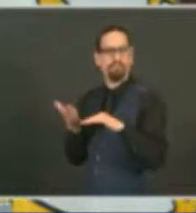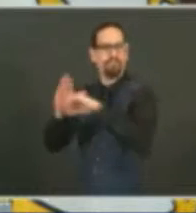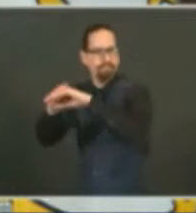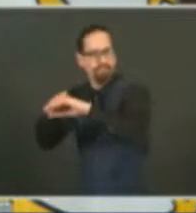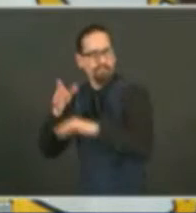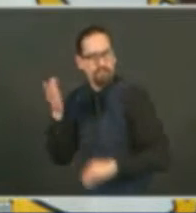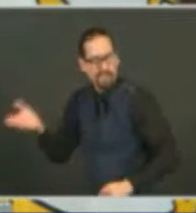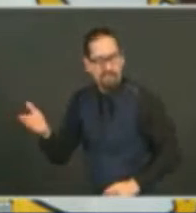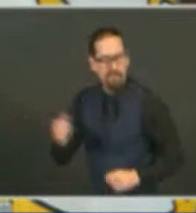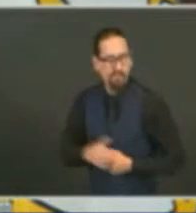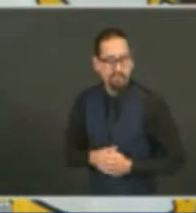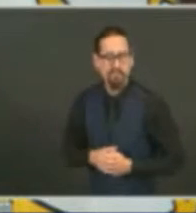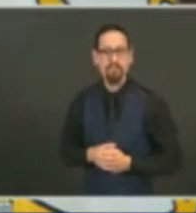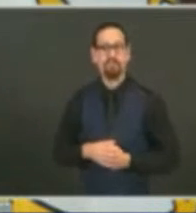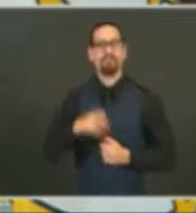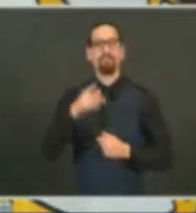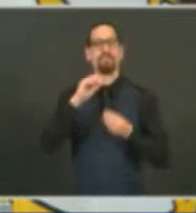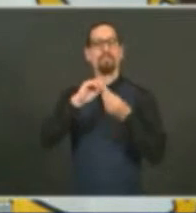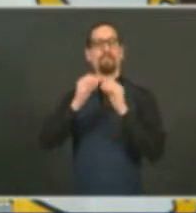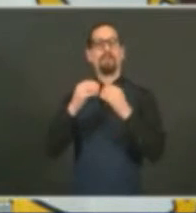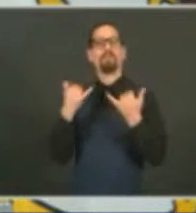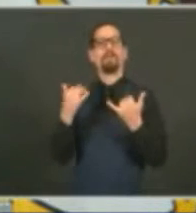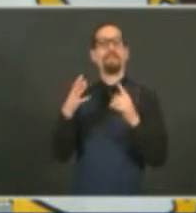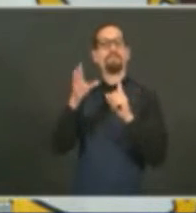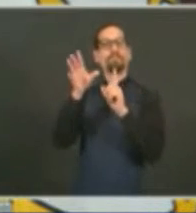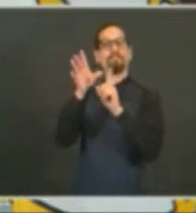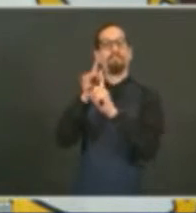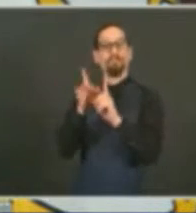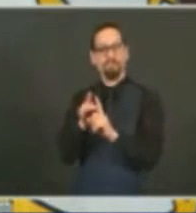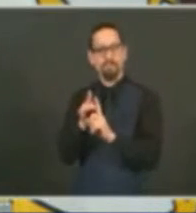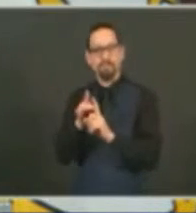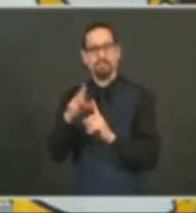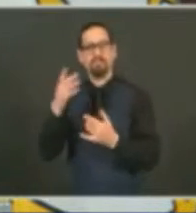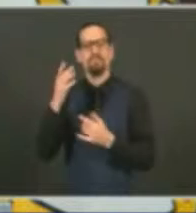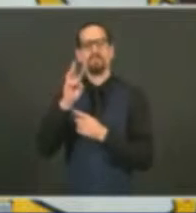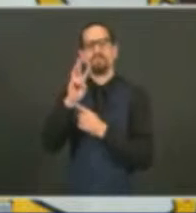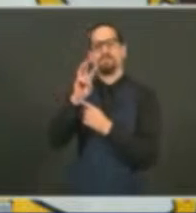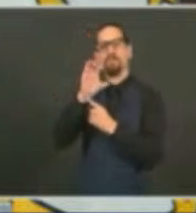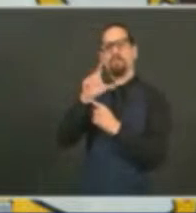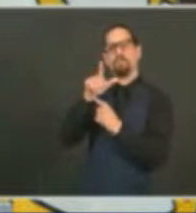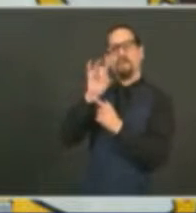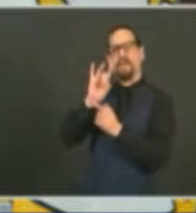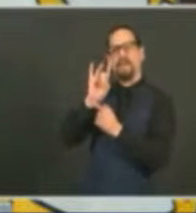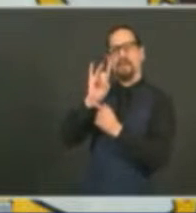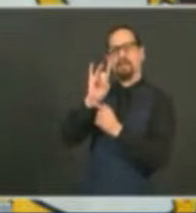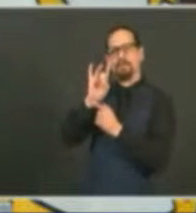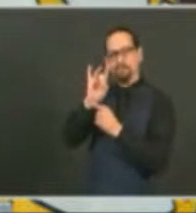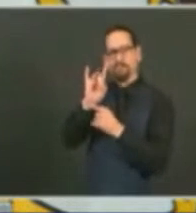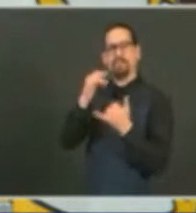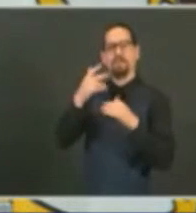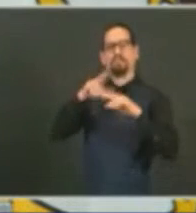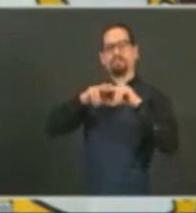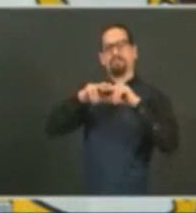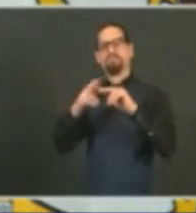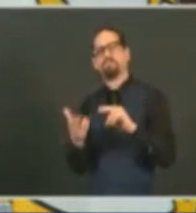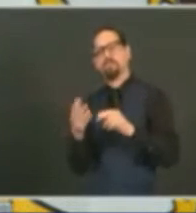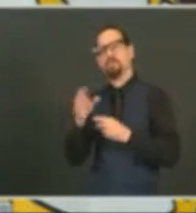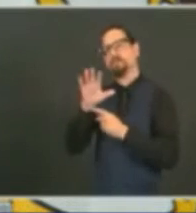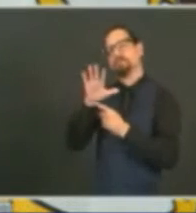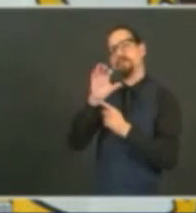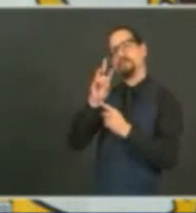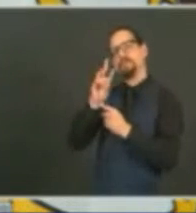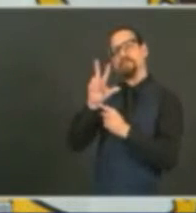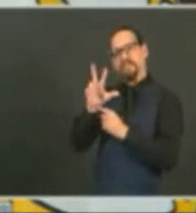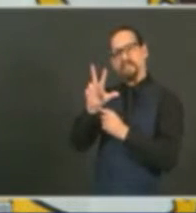down from 629 to 563, but I think that's just a reflection of the fact that